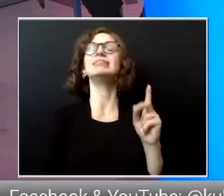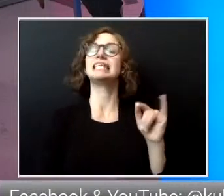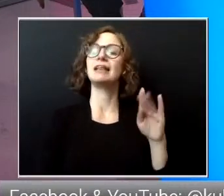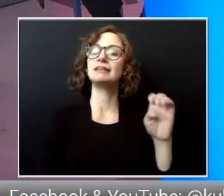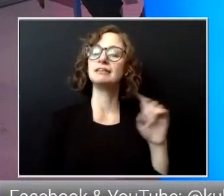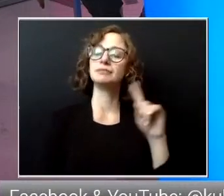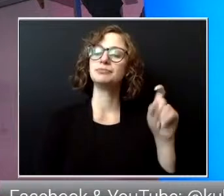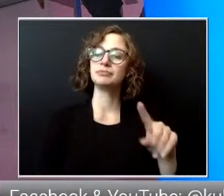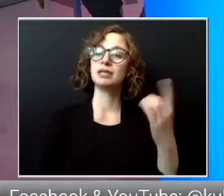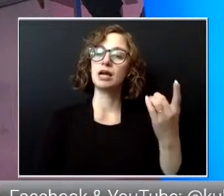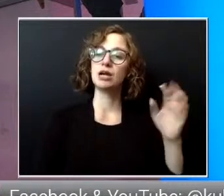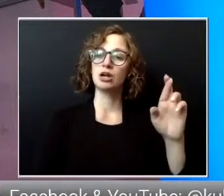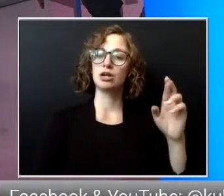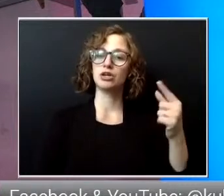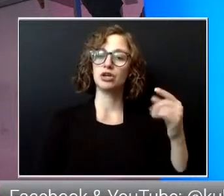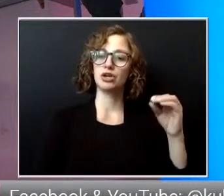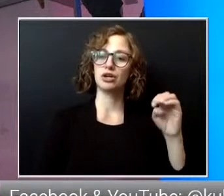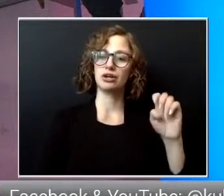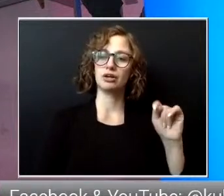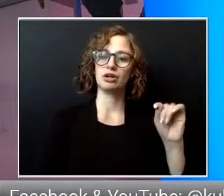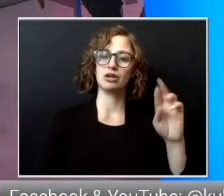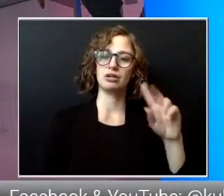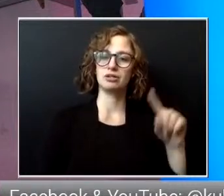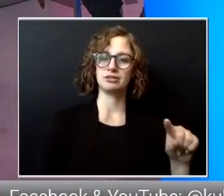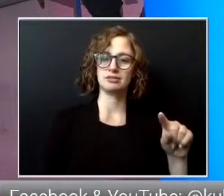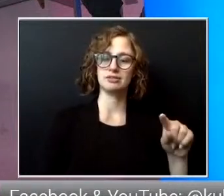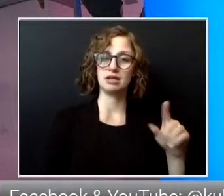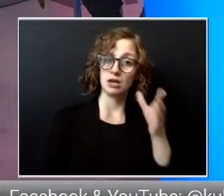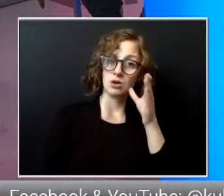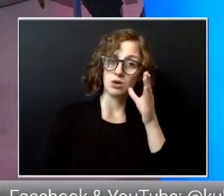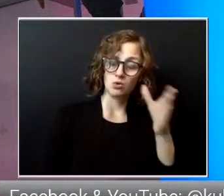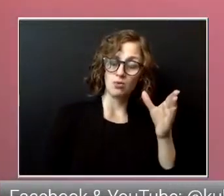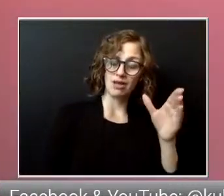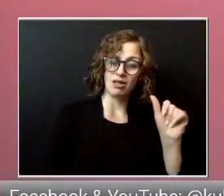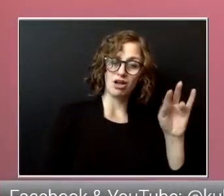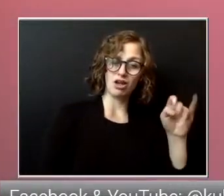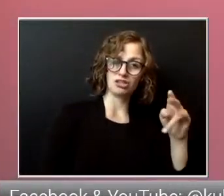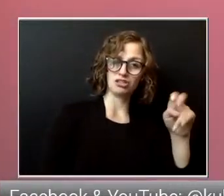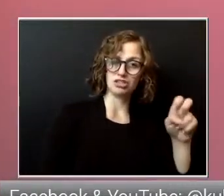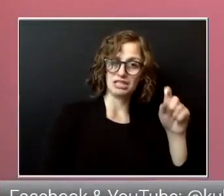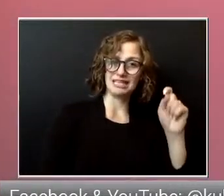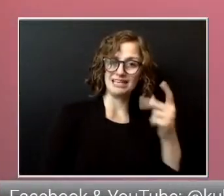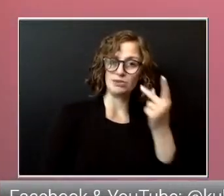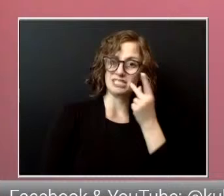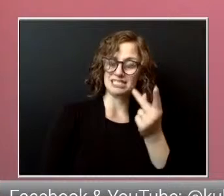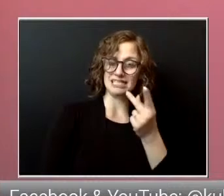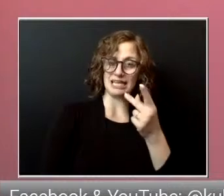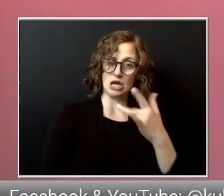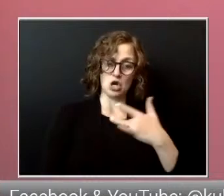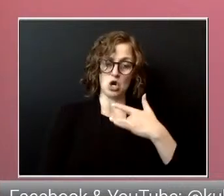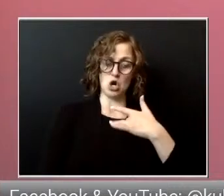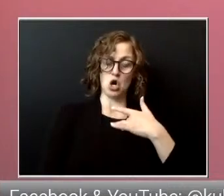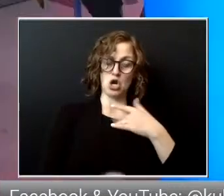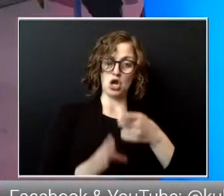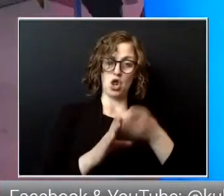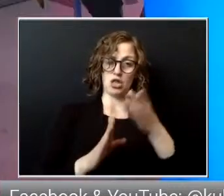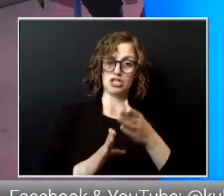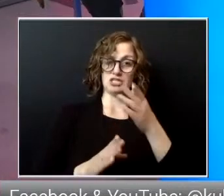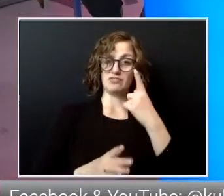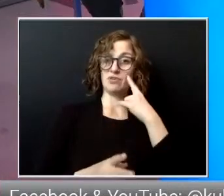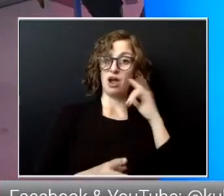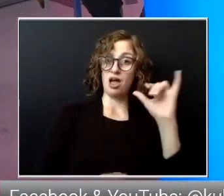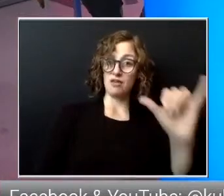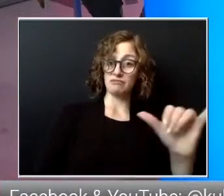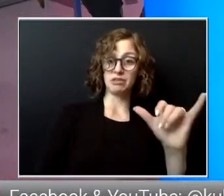if Archie's going to need to see a cardiologist the rest of her life. The simple answer is yes. Okay. All the time, every